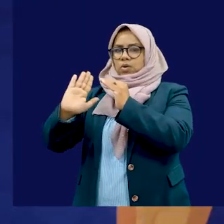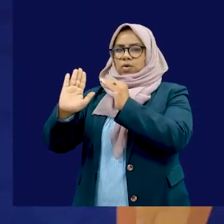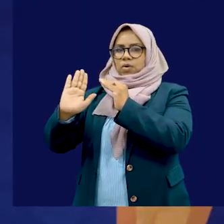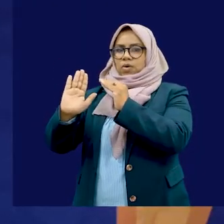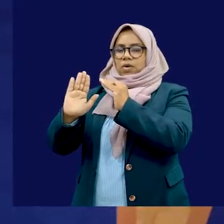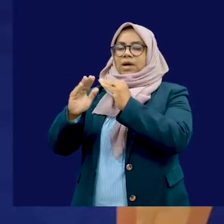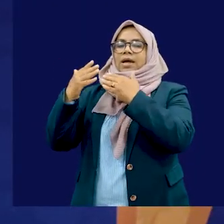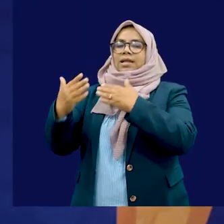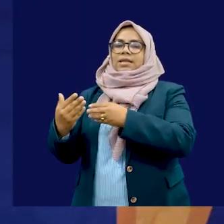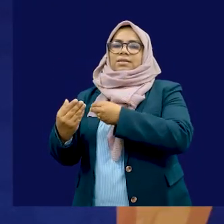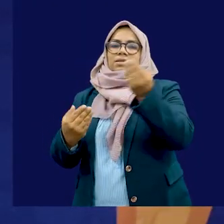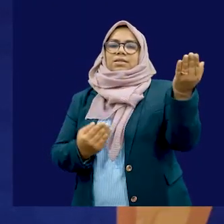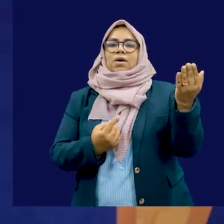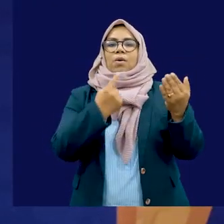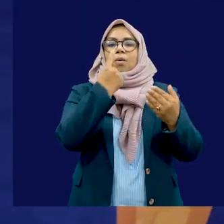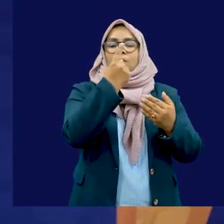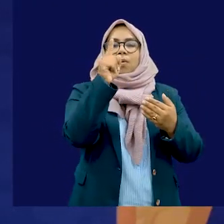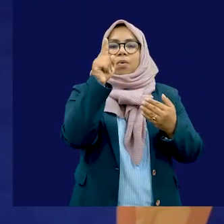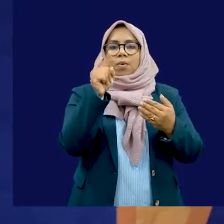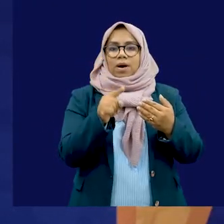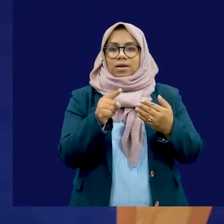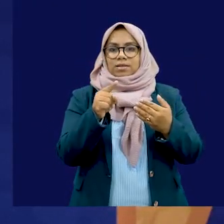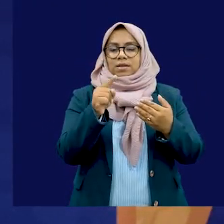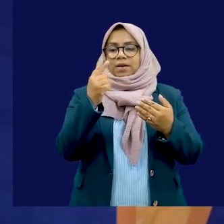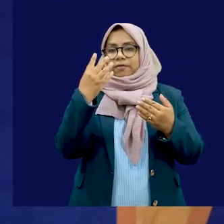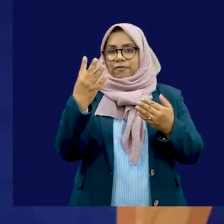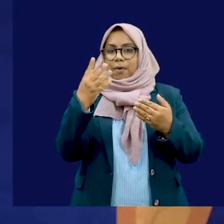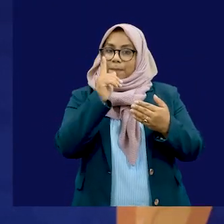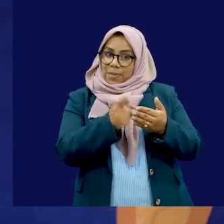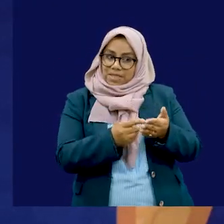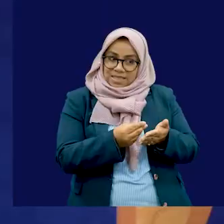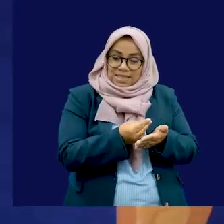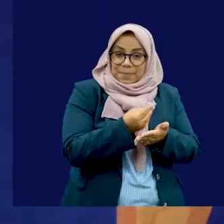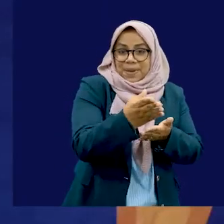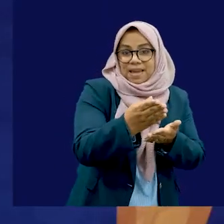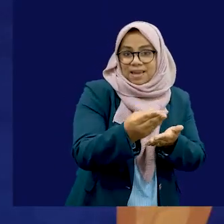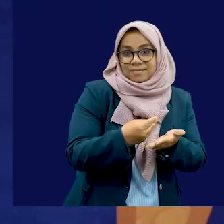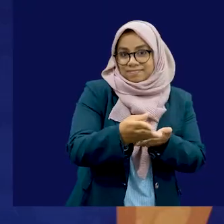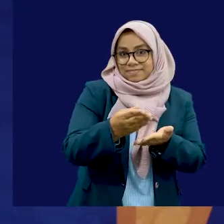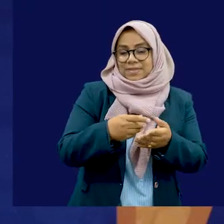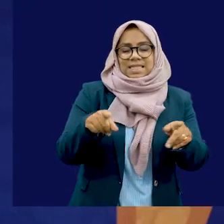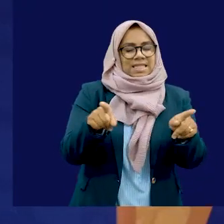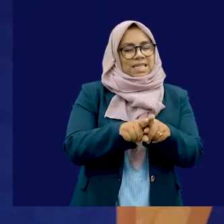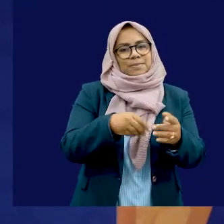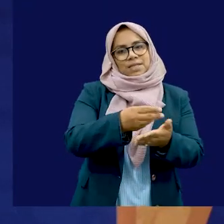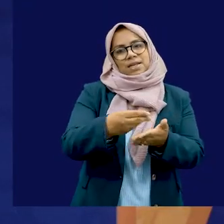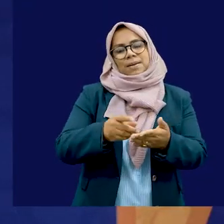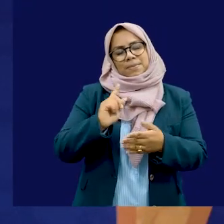then 2.5% or 1/40th should be paid as zakat.